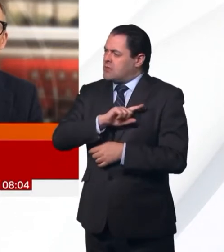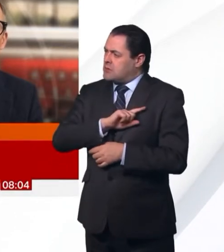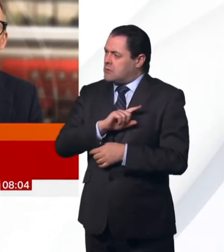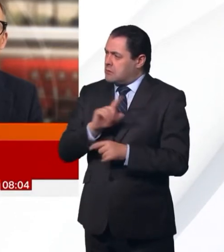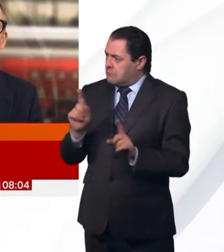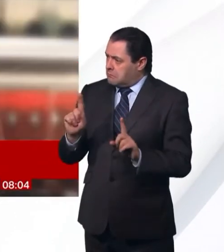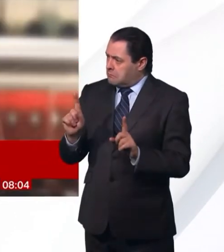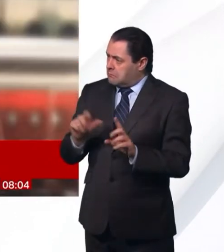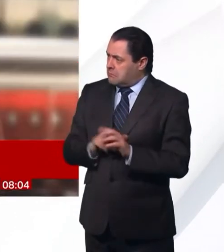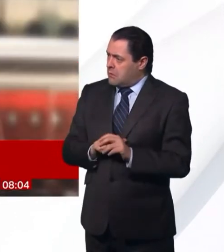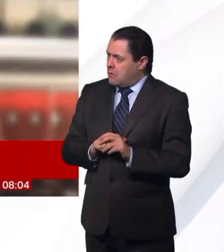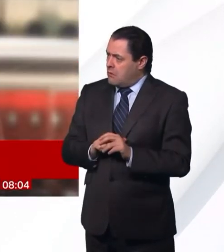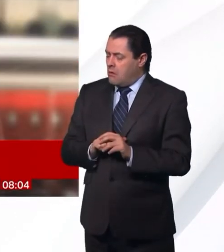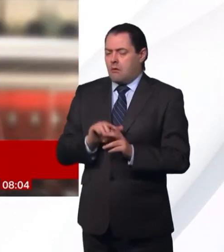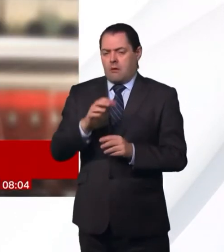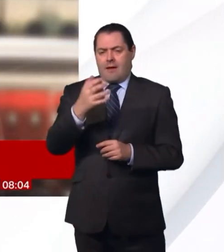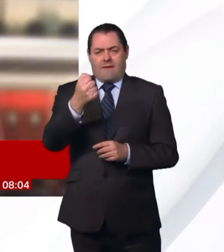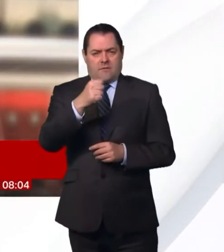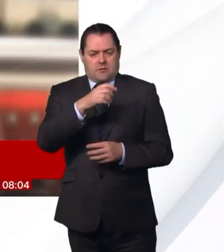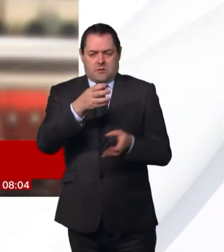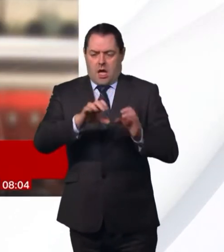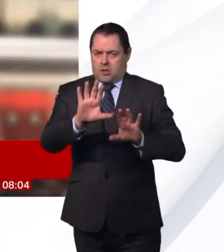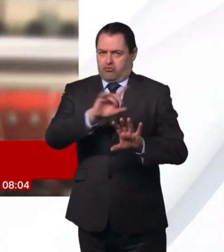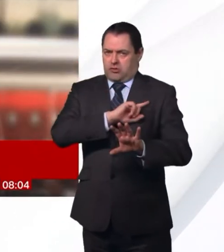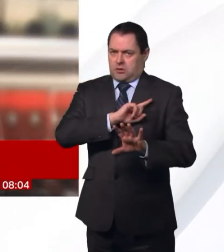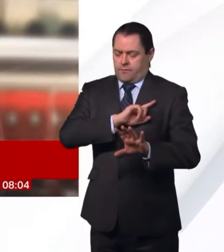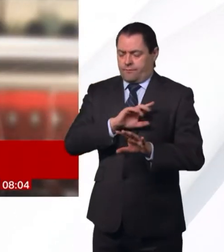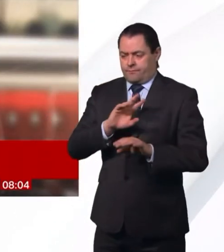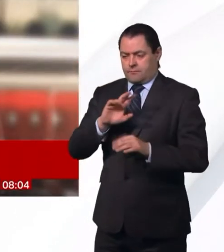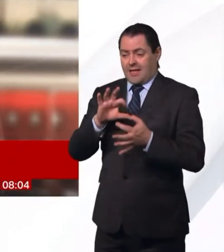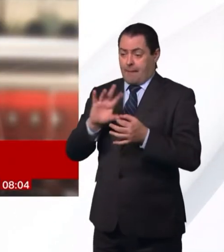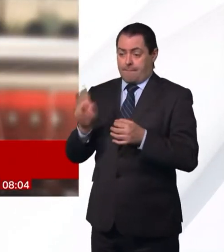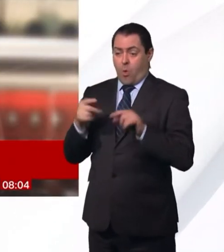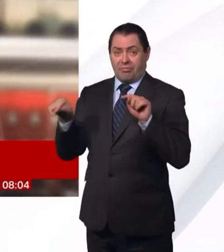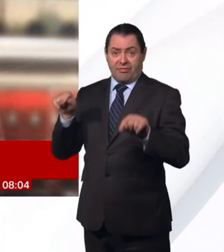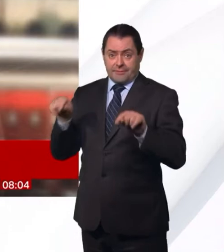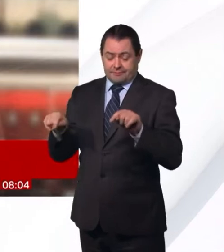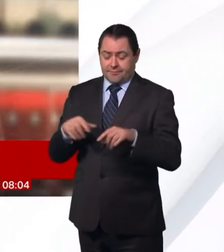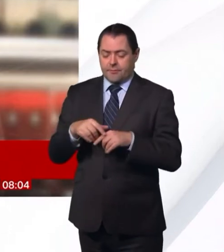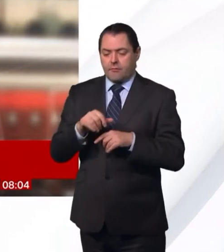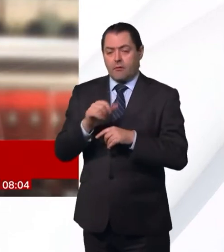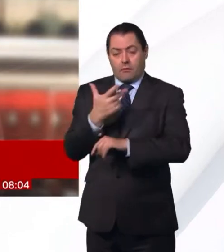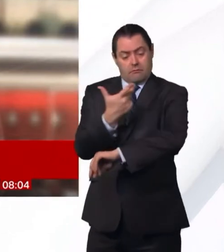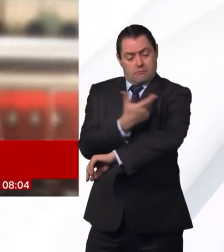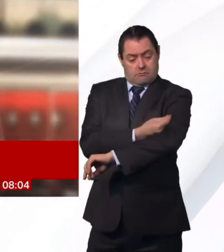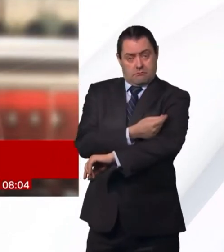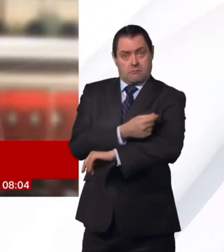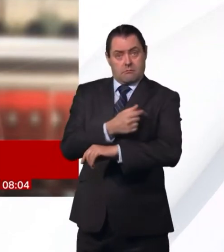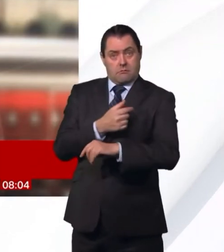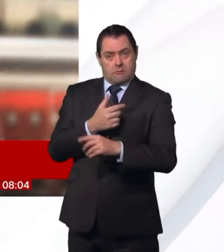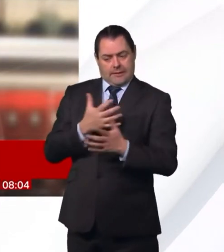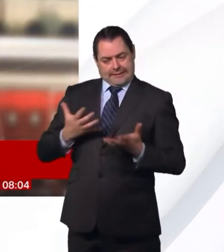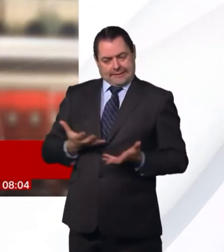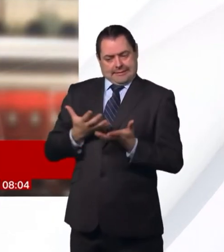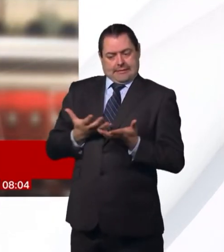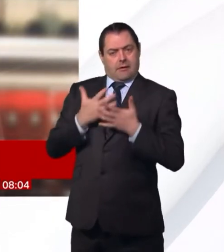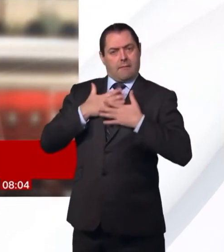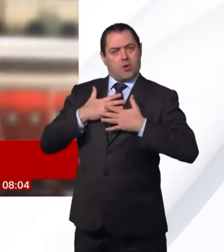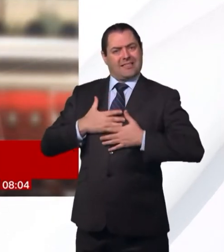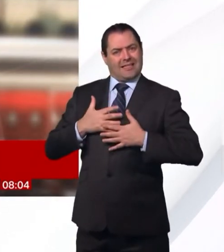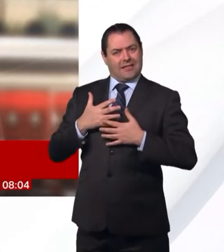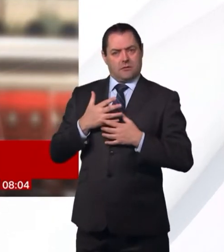this. There is science behind this on both the vaccines. Protection kicks in 2 to 3